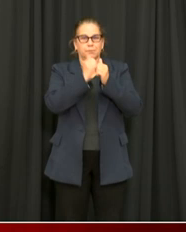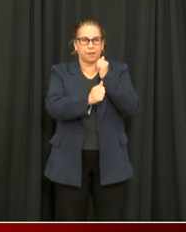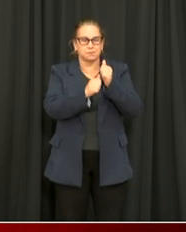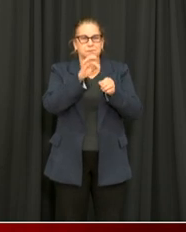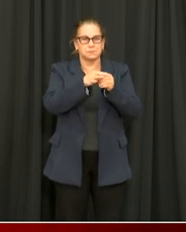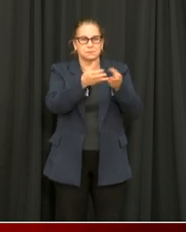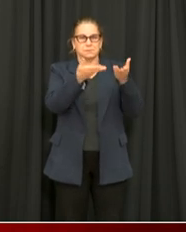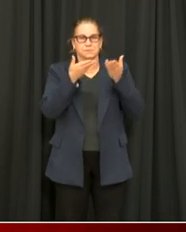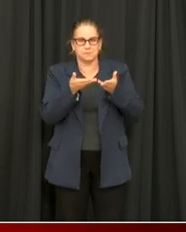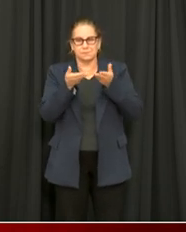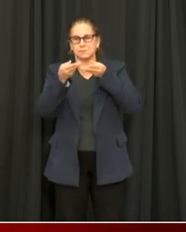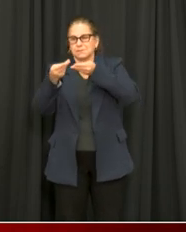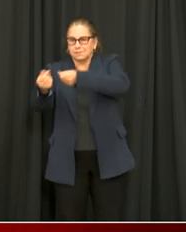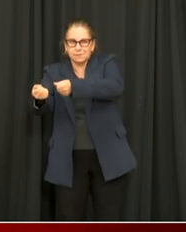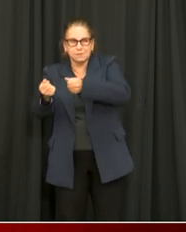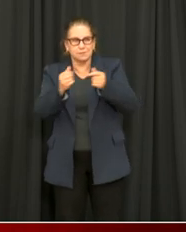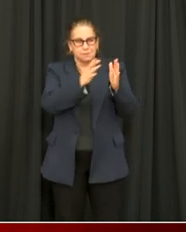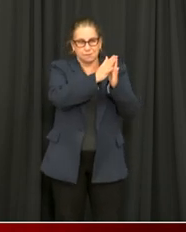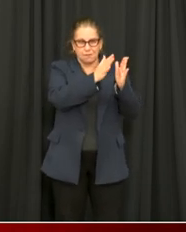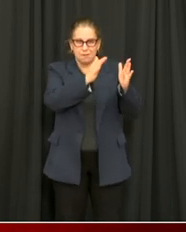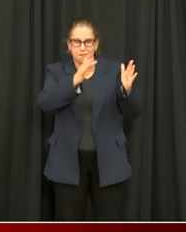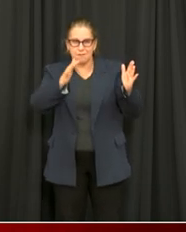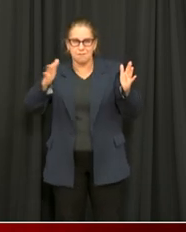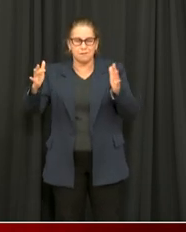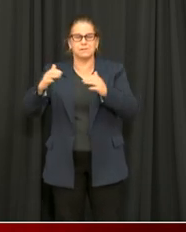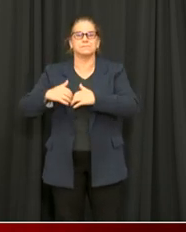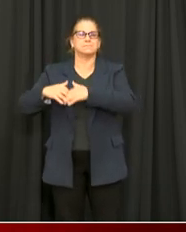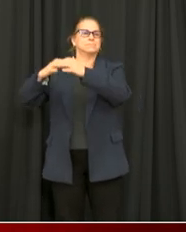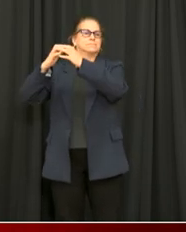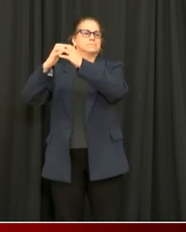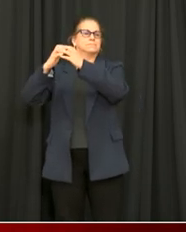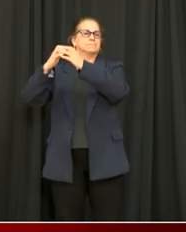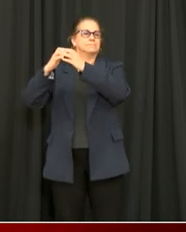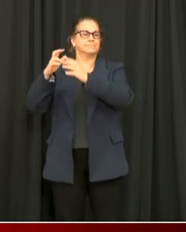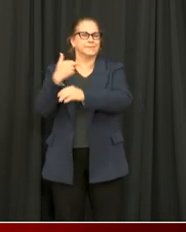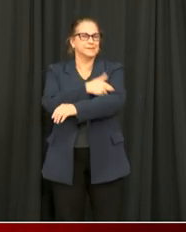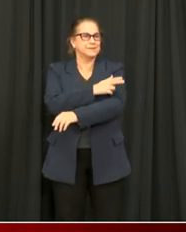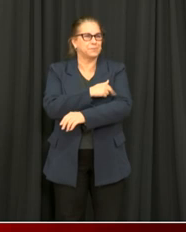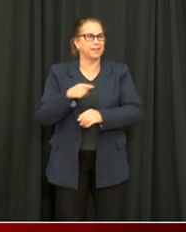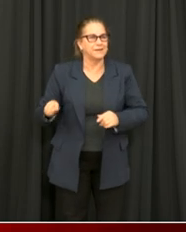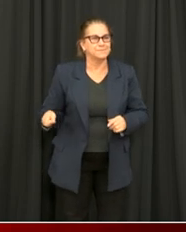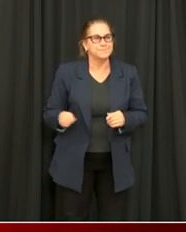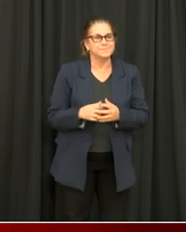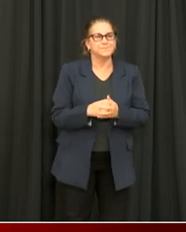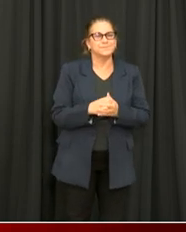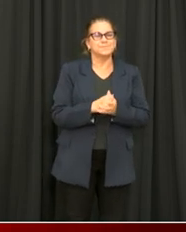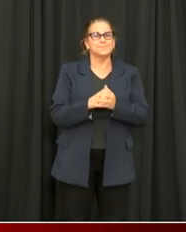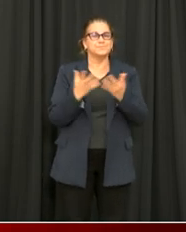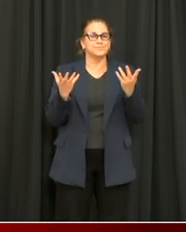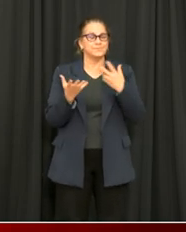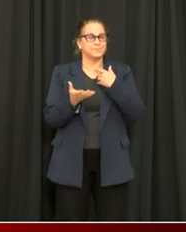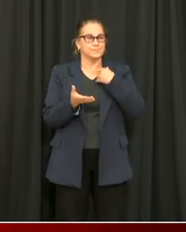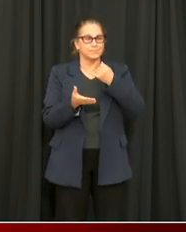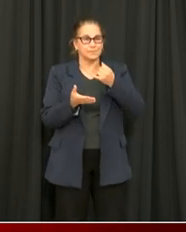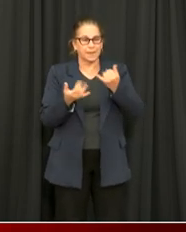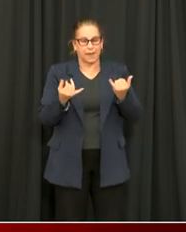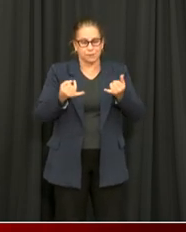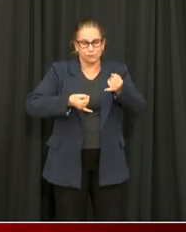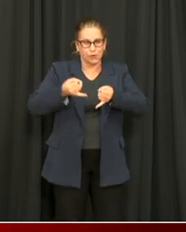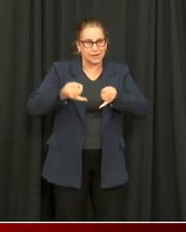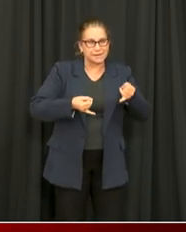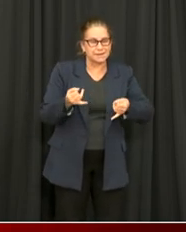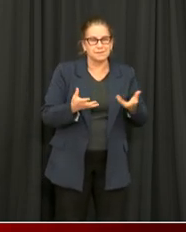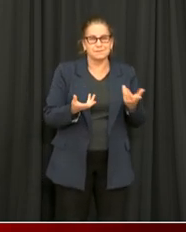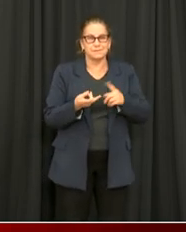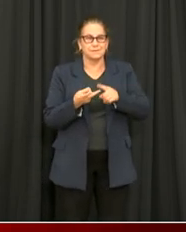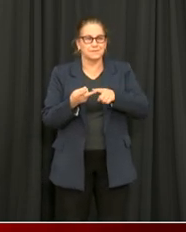summer, we would be in a position to contract with an architect for the design of the hospital and the ambulatory center, with the